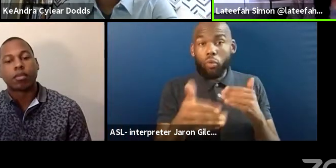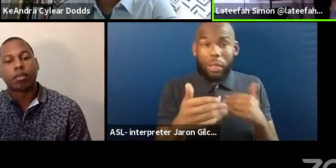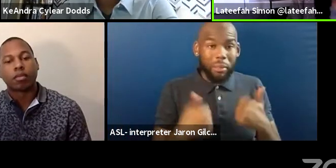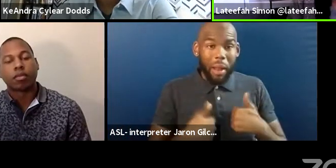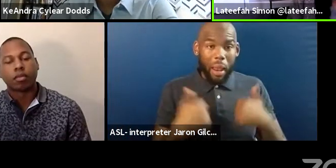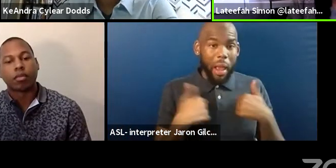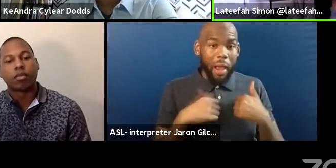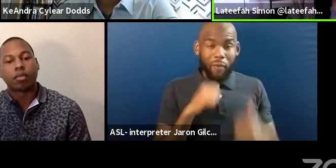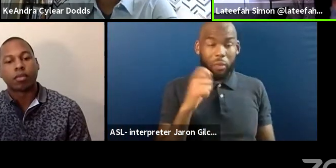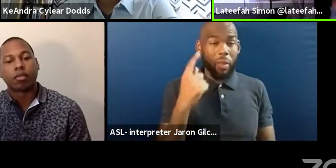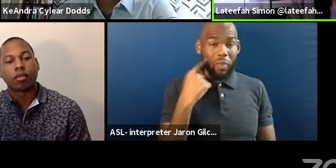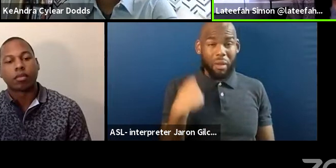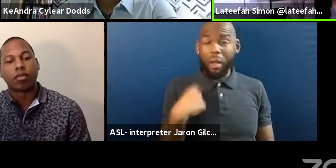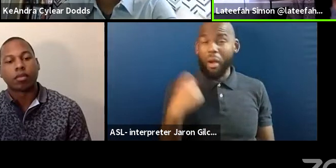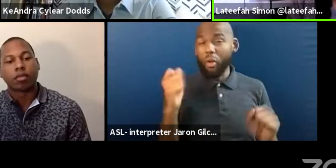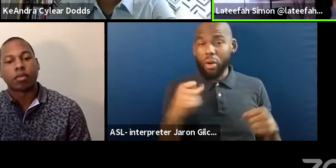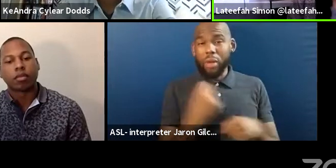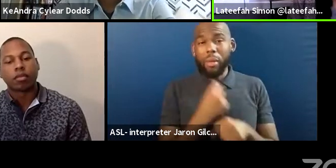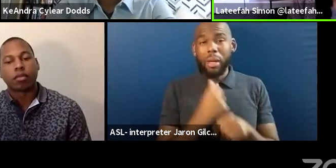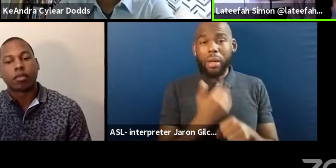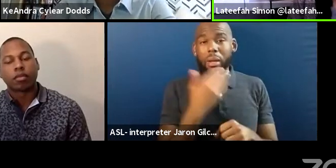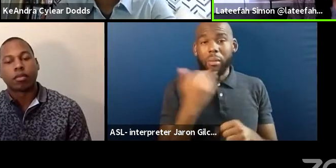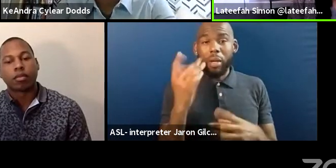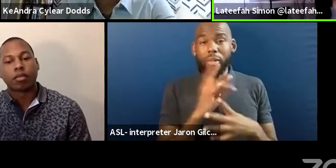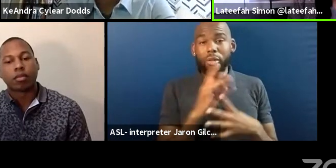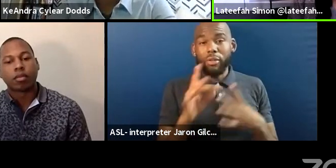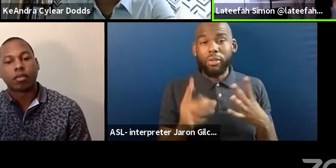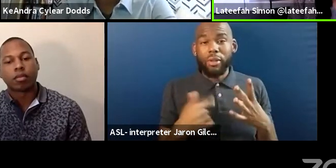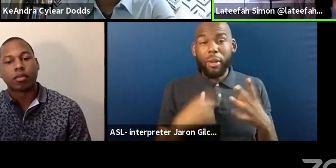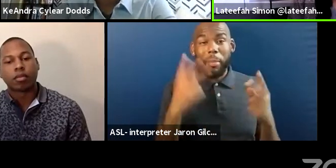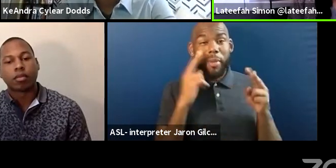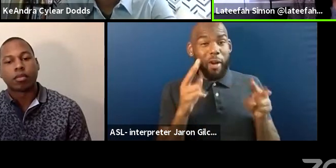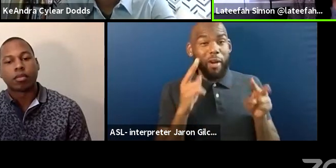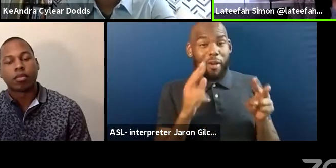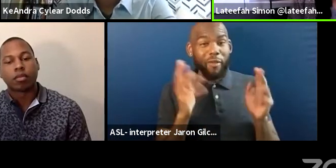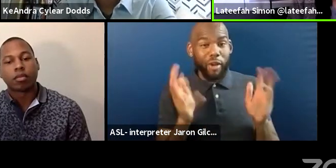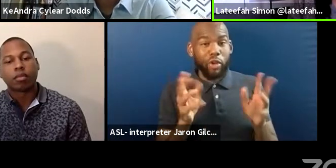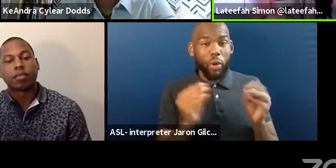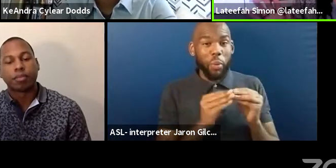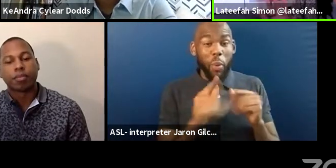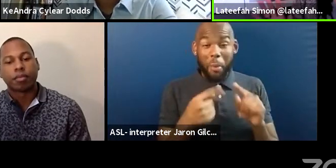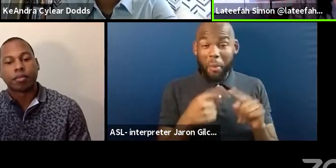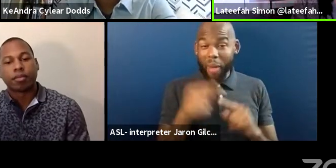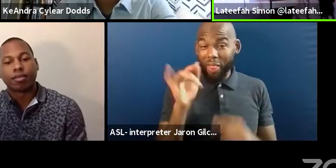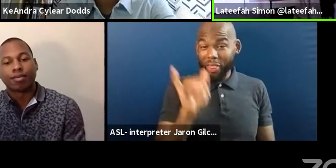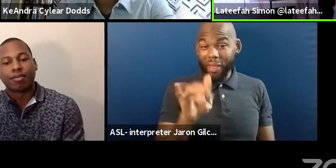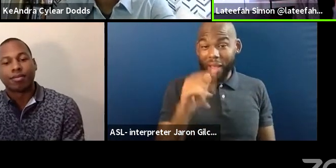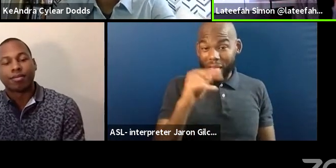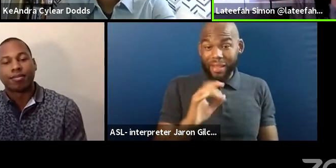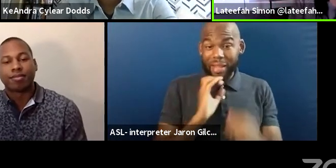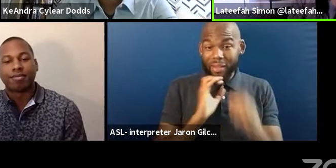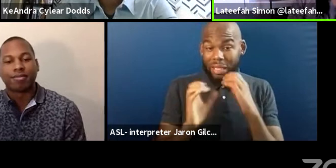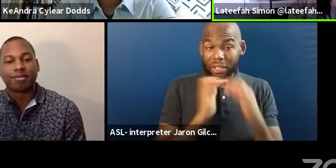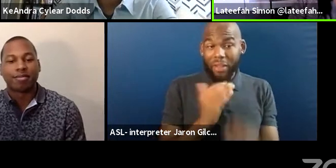better choice. And I'm looking forward to talking more about that in this conversation. So thank you for having